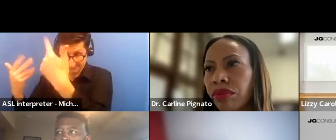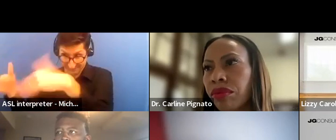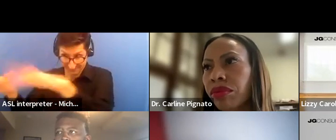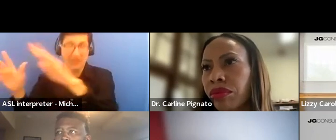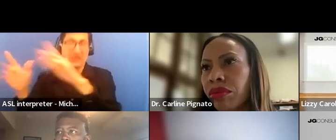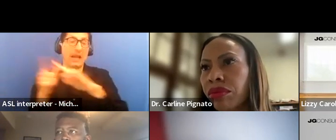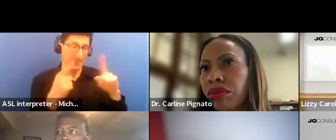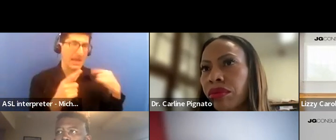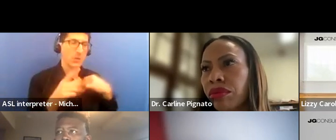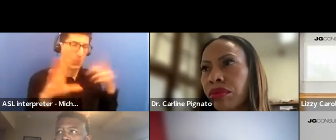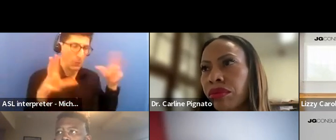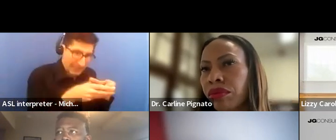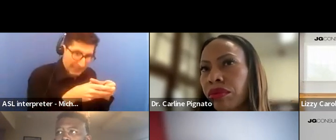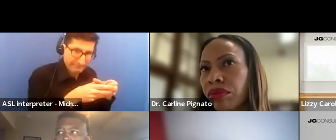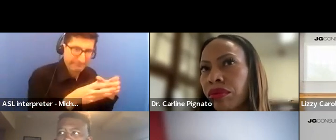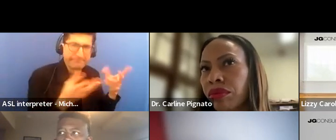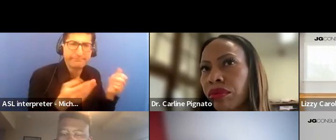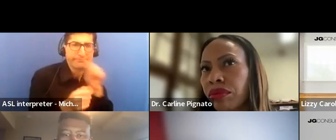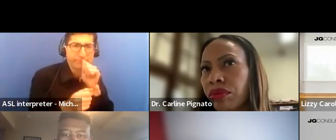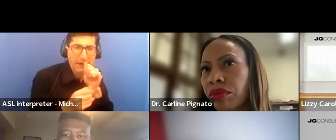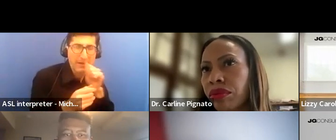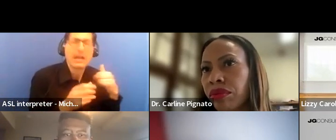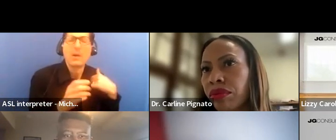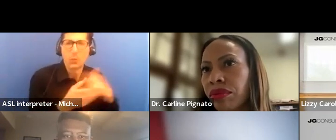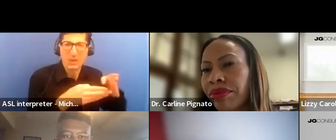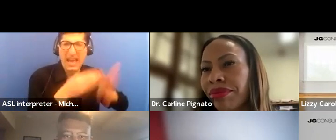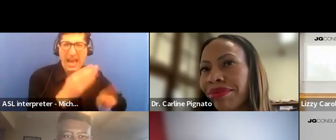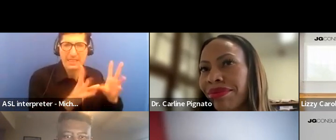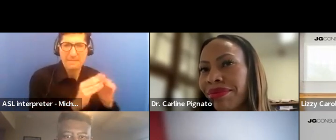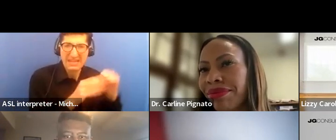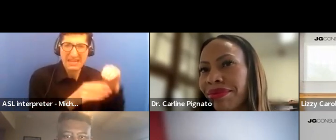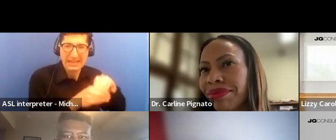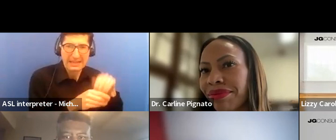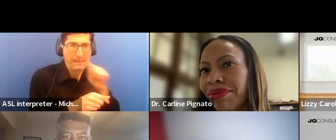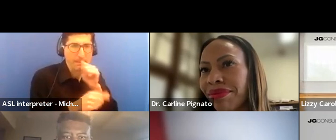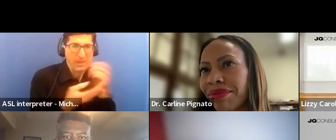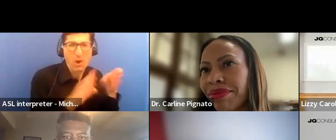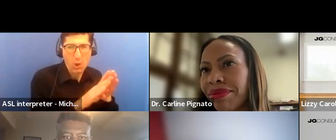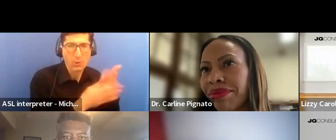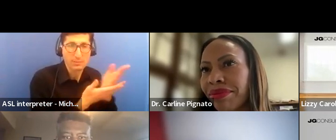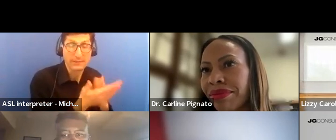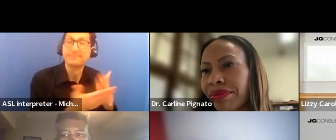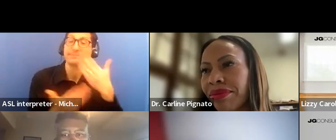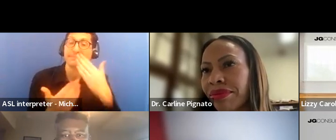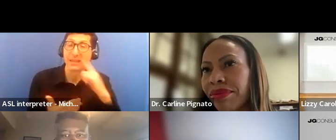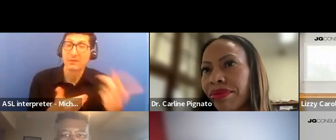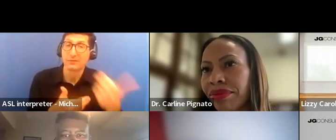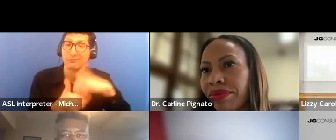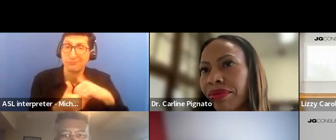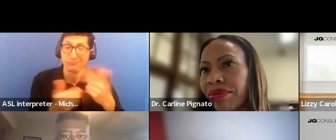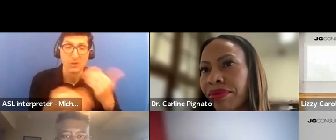Okay, thank you for putting up with me tonight. And we will get communications out there to lock down